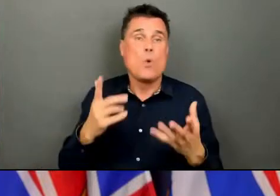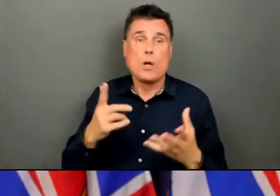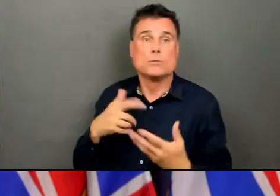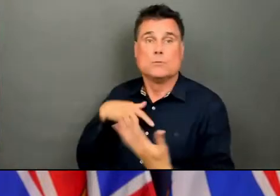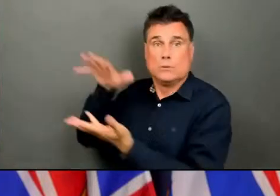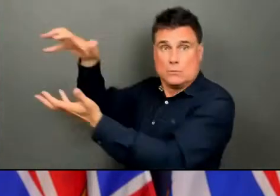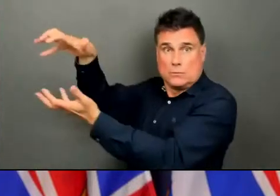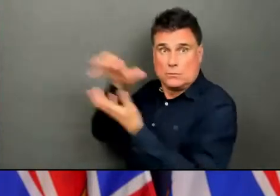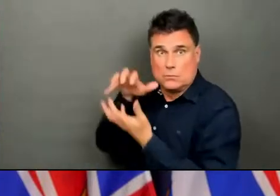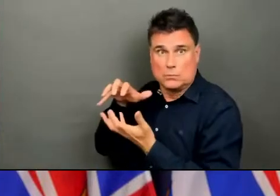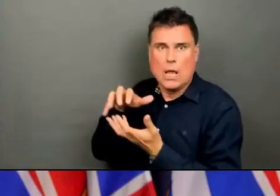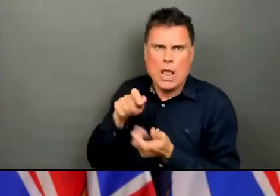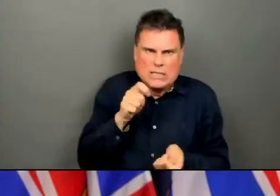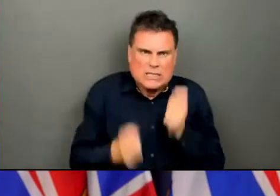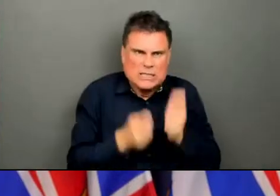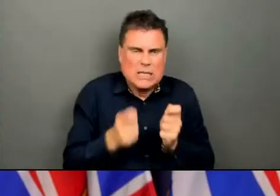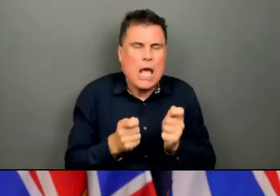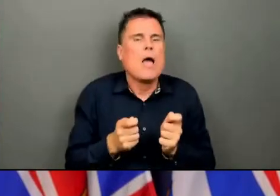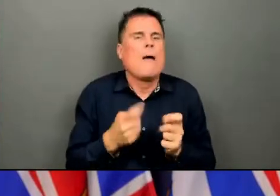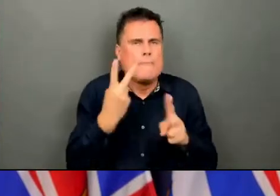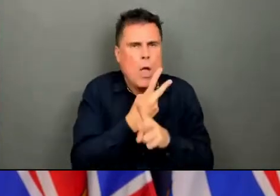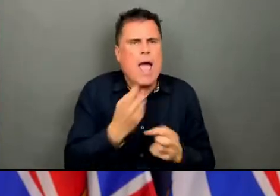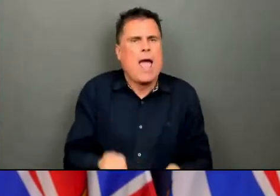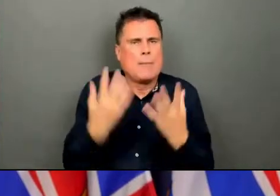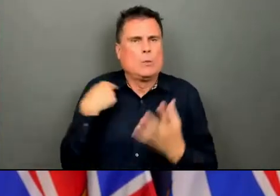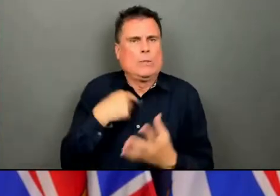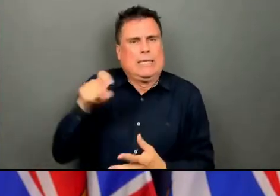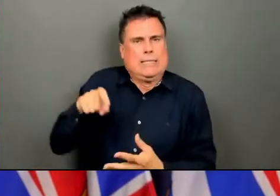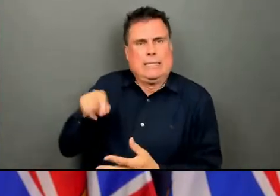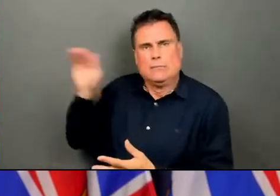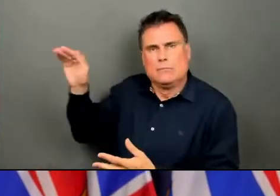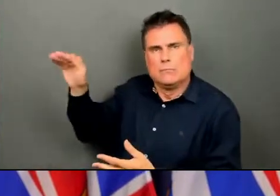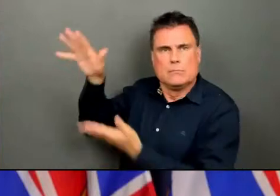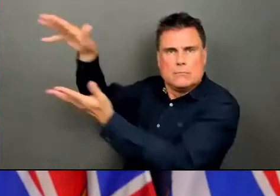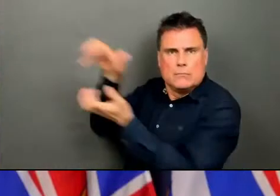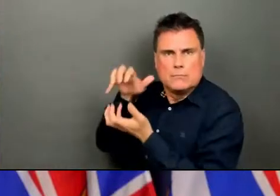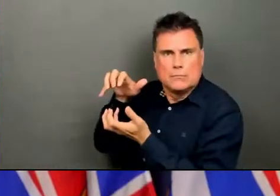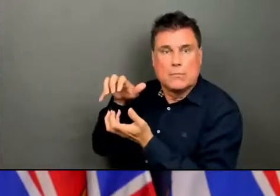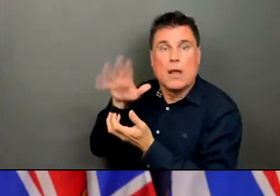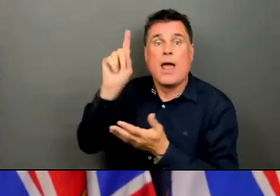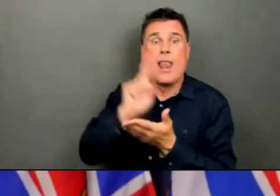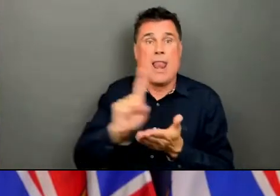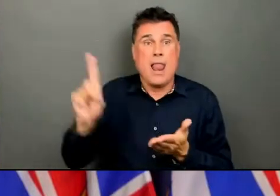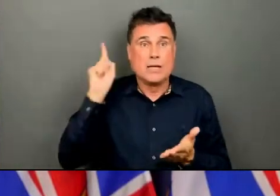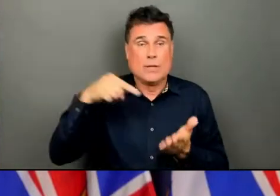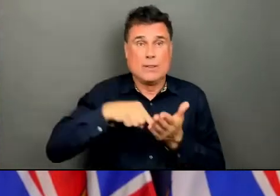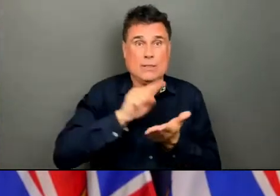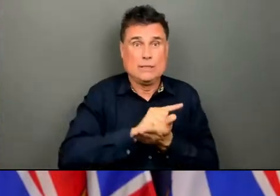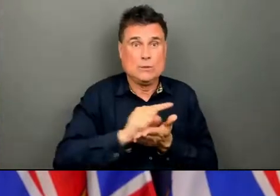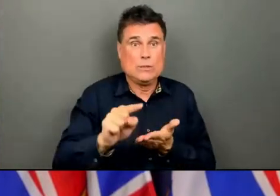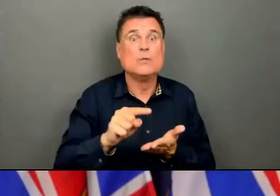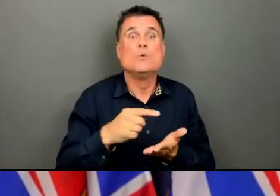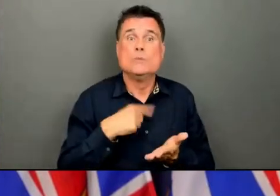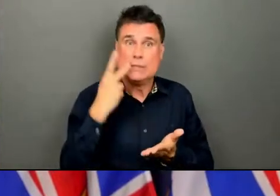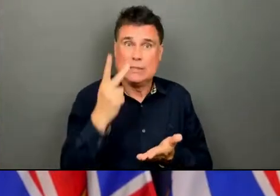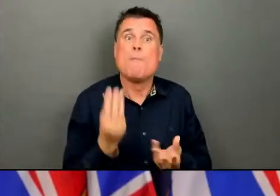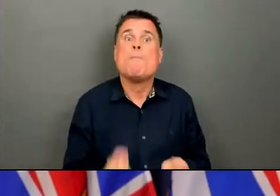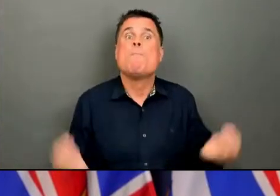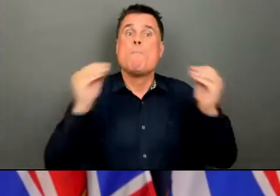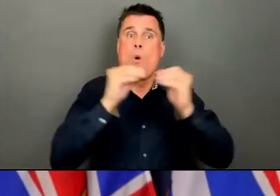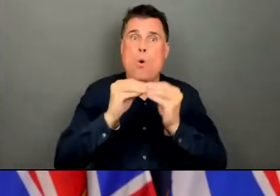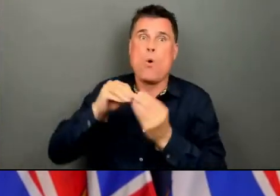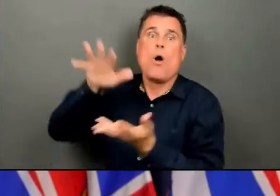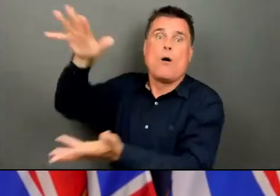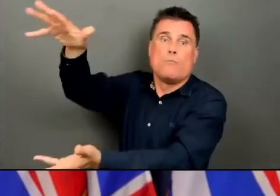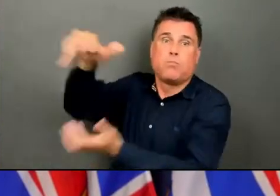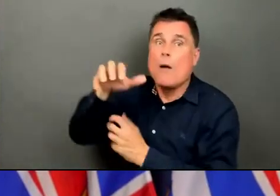know, from at the end of last week, the beginning of this week, we saw and are going to see significant new supplies of Moderna vaccine,